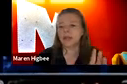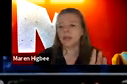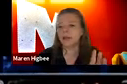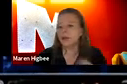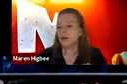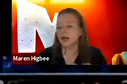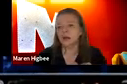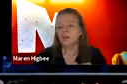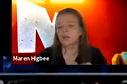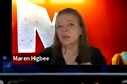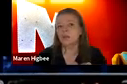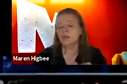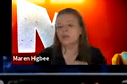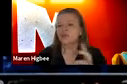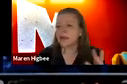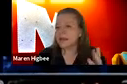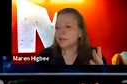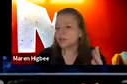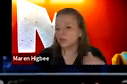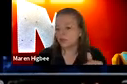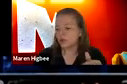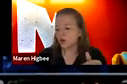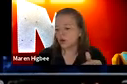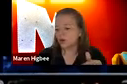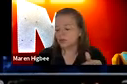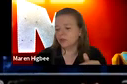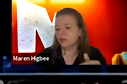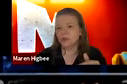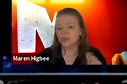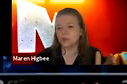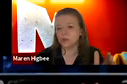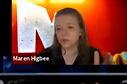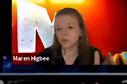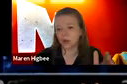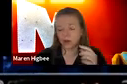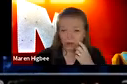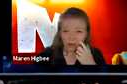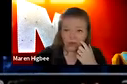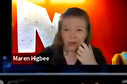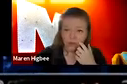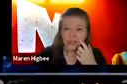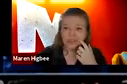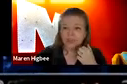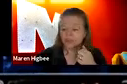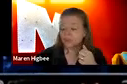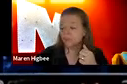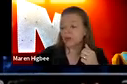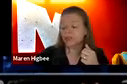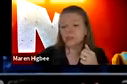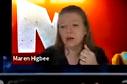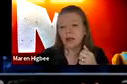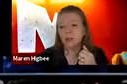creating, um, sort of trainings for different research, uh, research